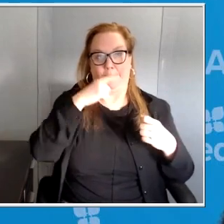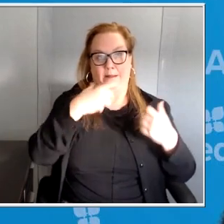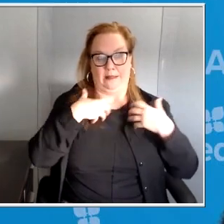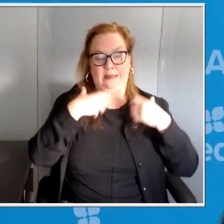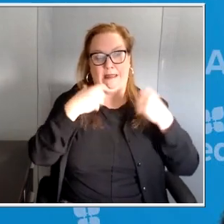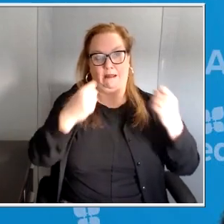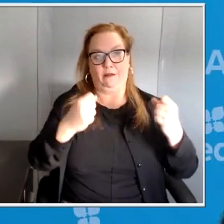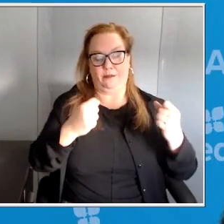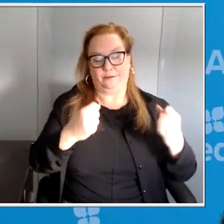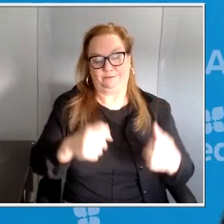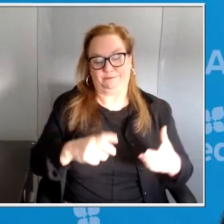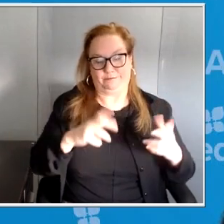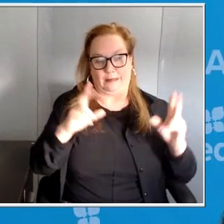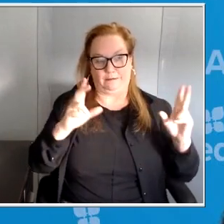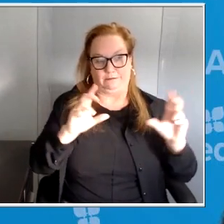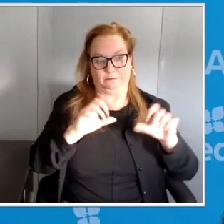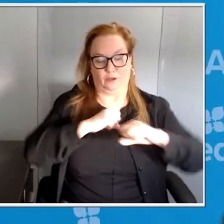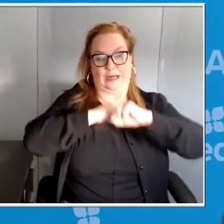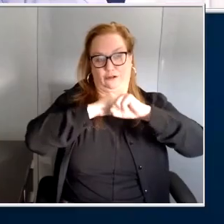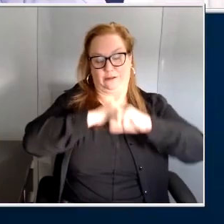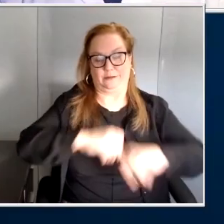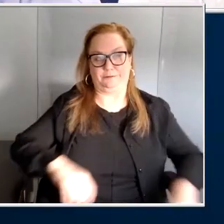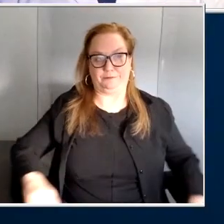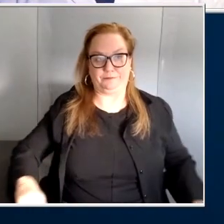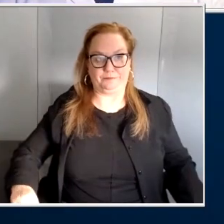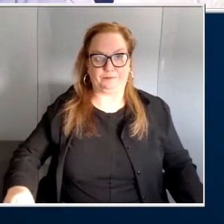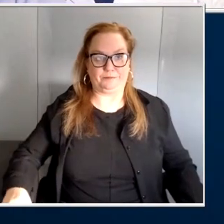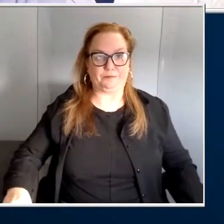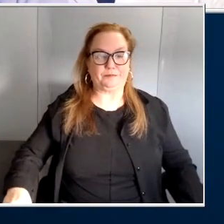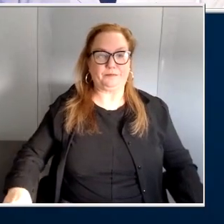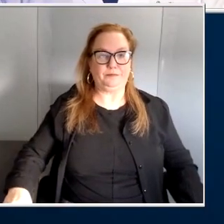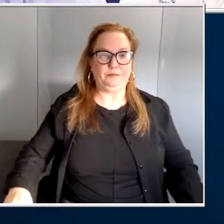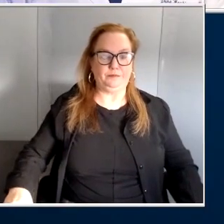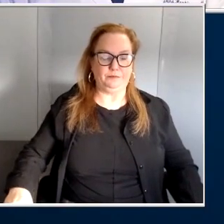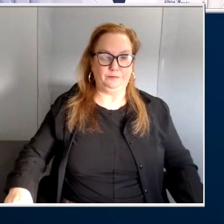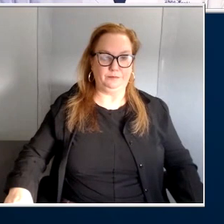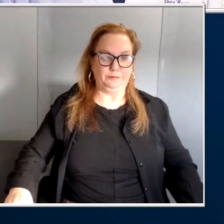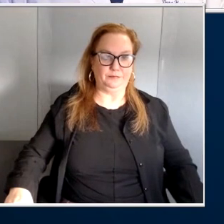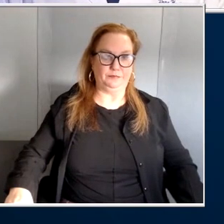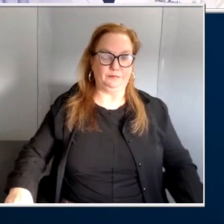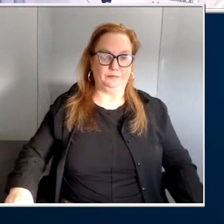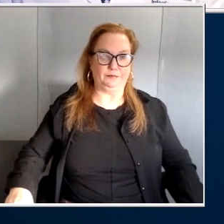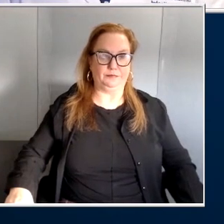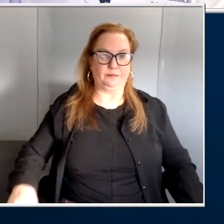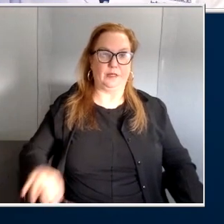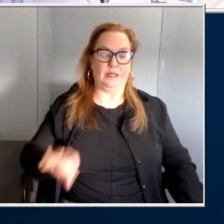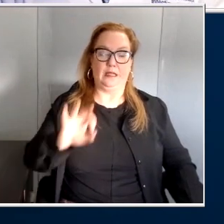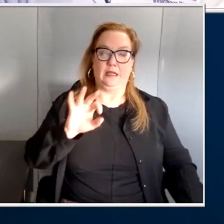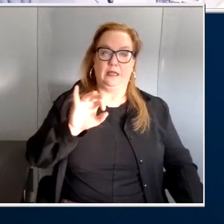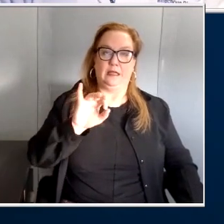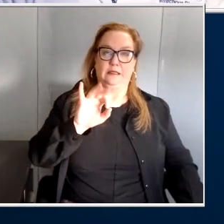in that measure. That does make a difference. All right, Scrimshire, is influenza B gone forever?